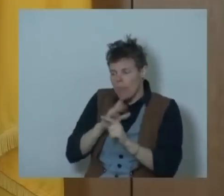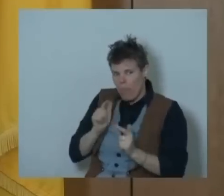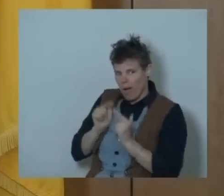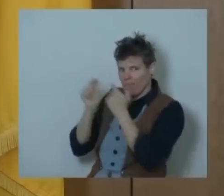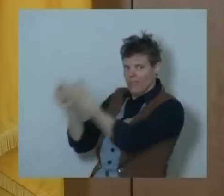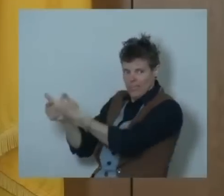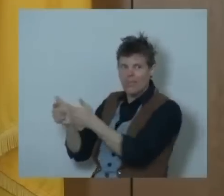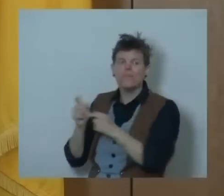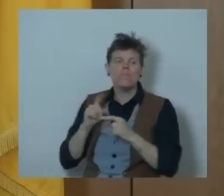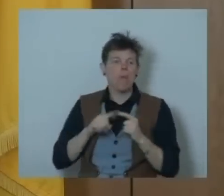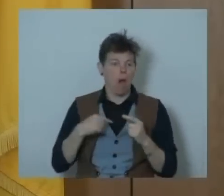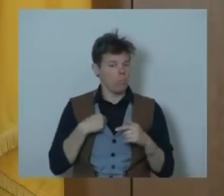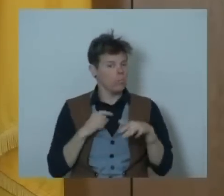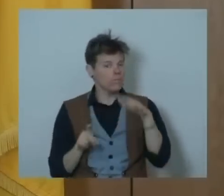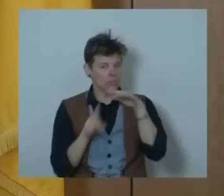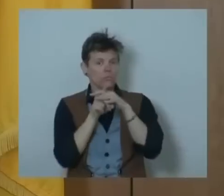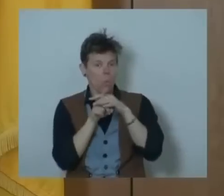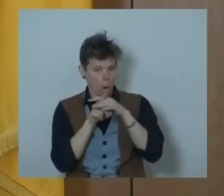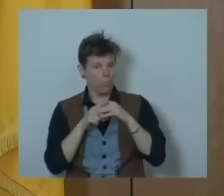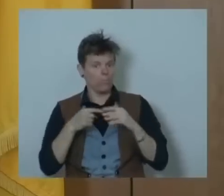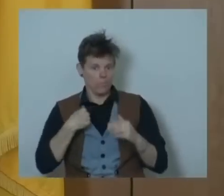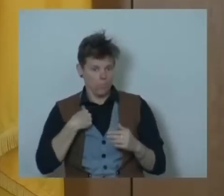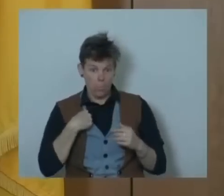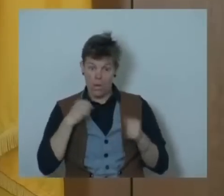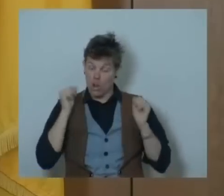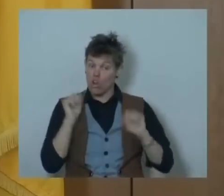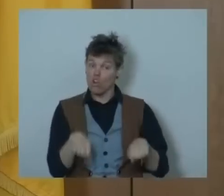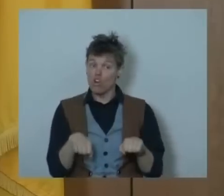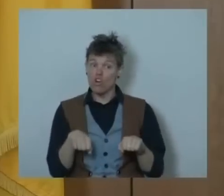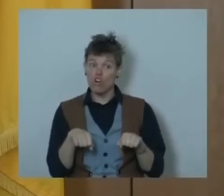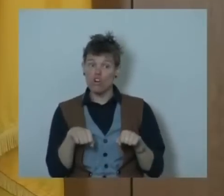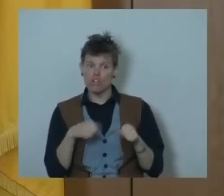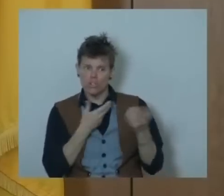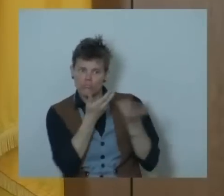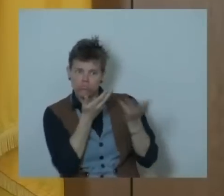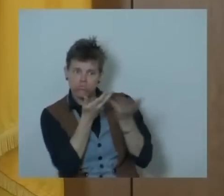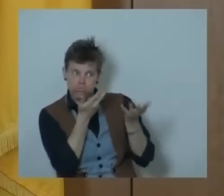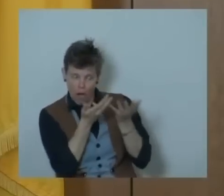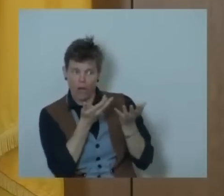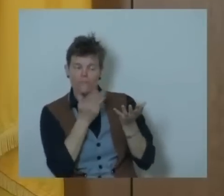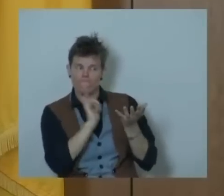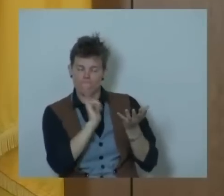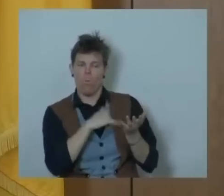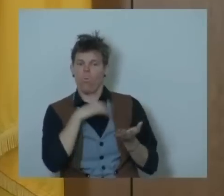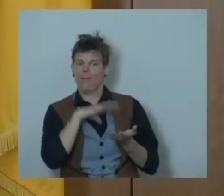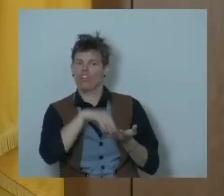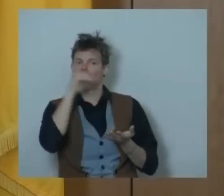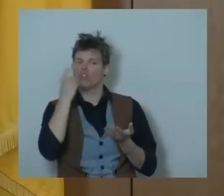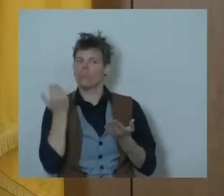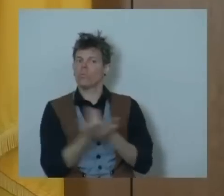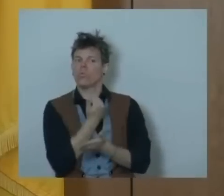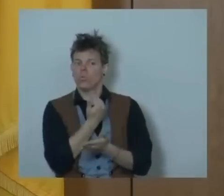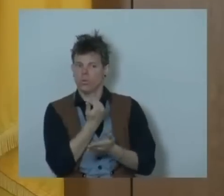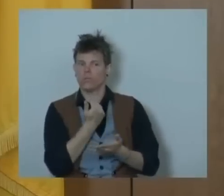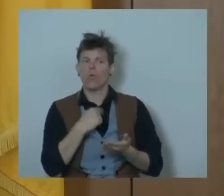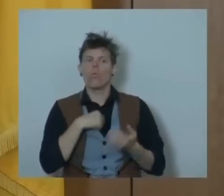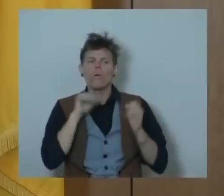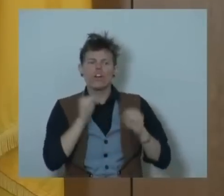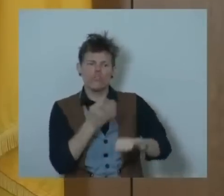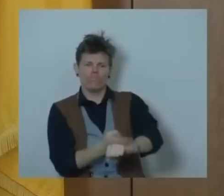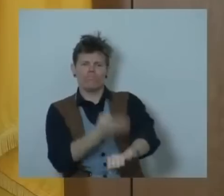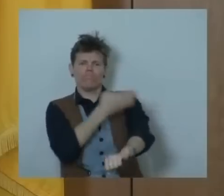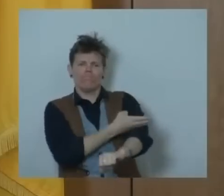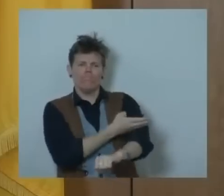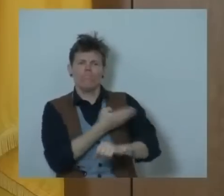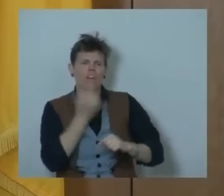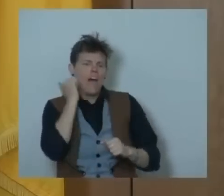she said, look, we could have communicated better. We learn something that we could do just a bit better every day, and